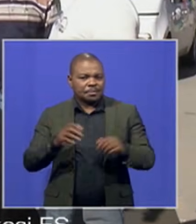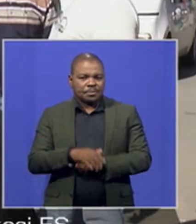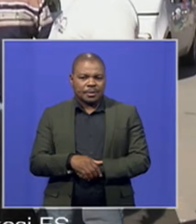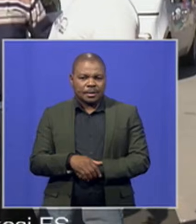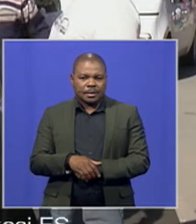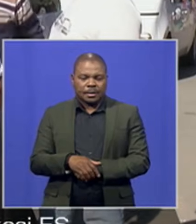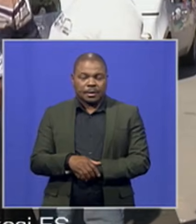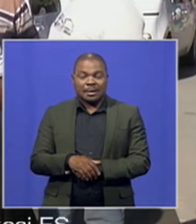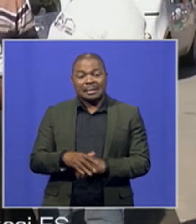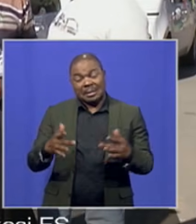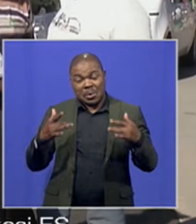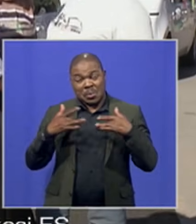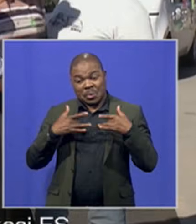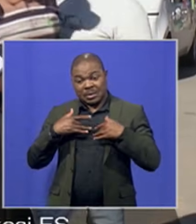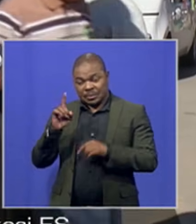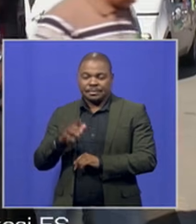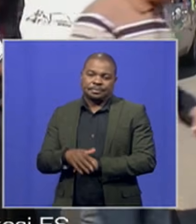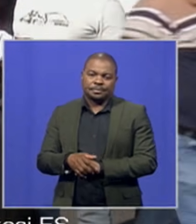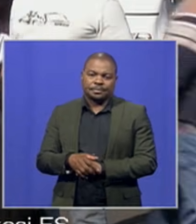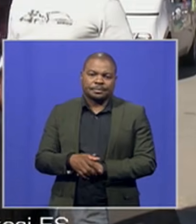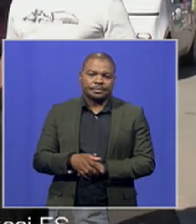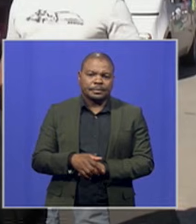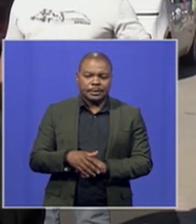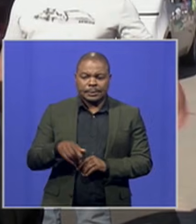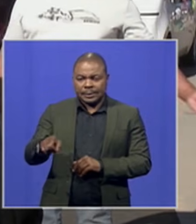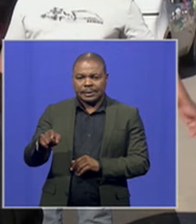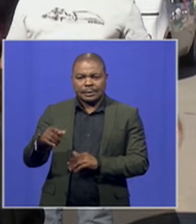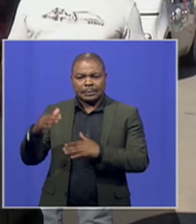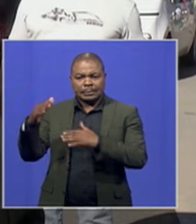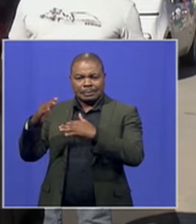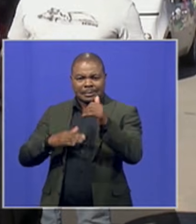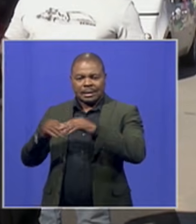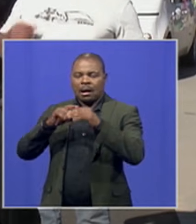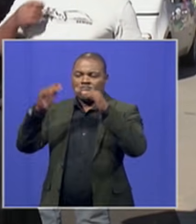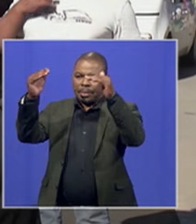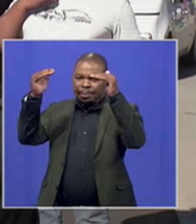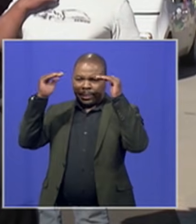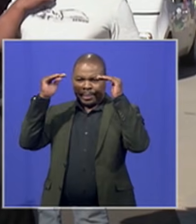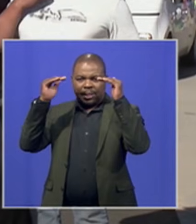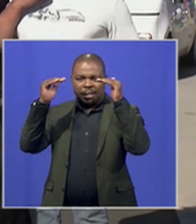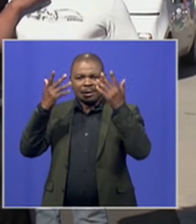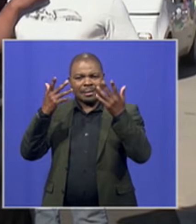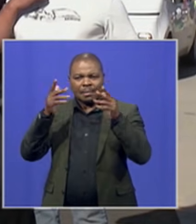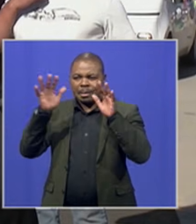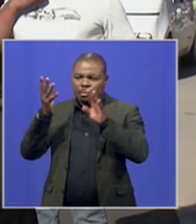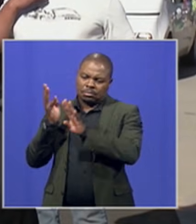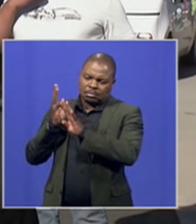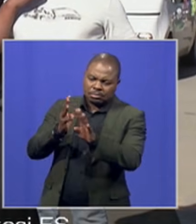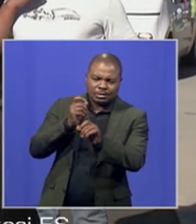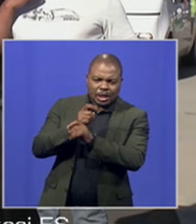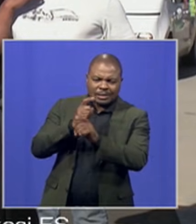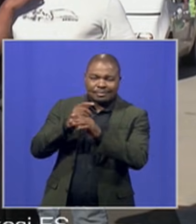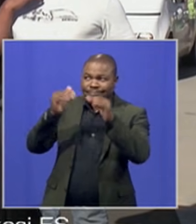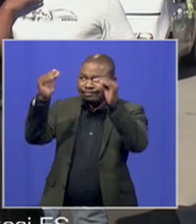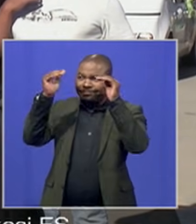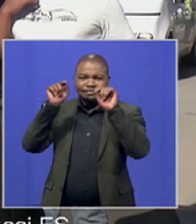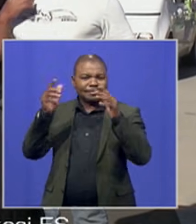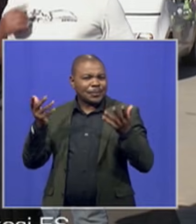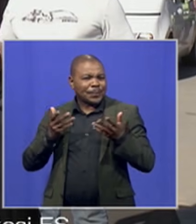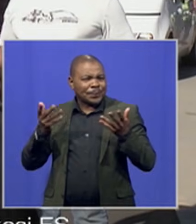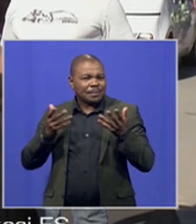of concern, of course, is the construction of shelters. There's no shelter for our communities here, and